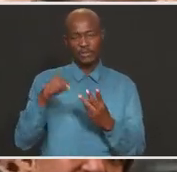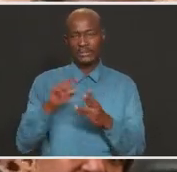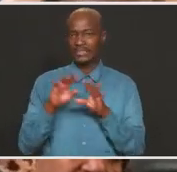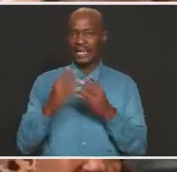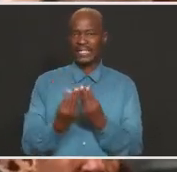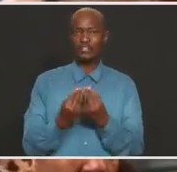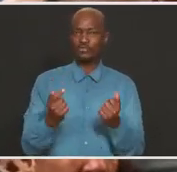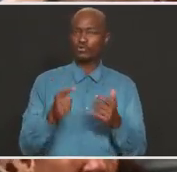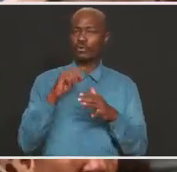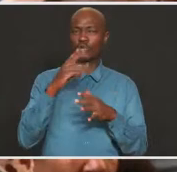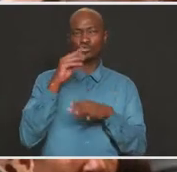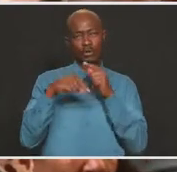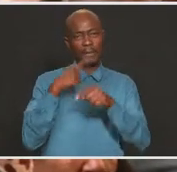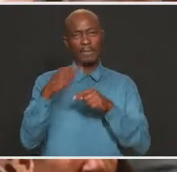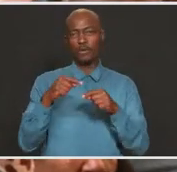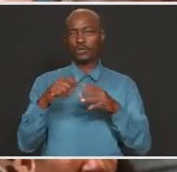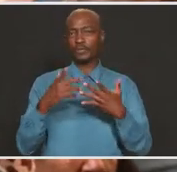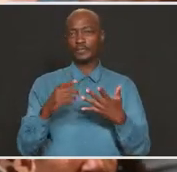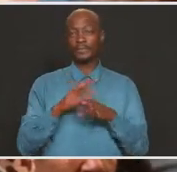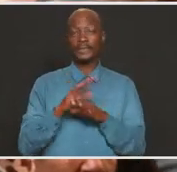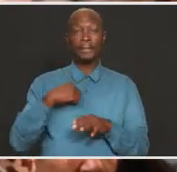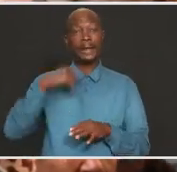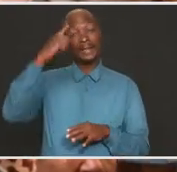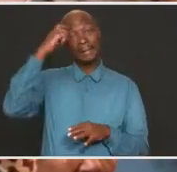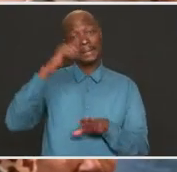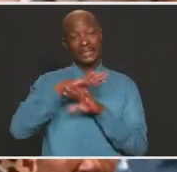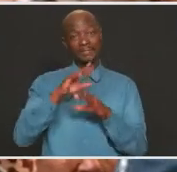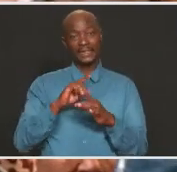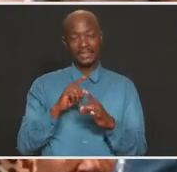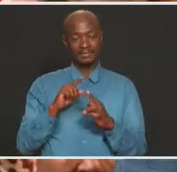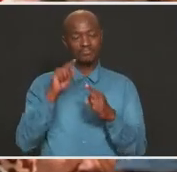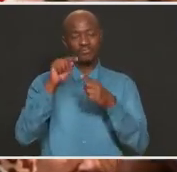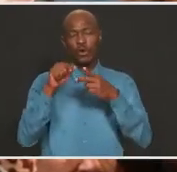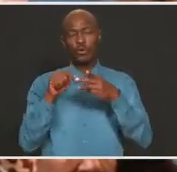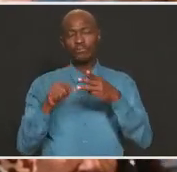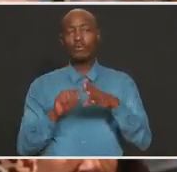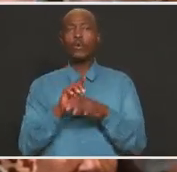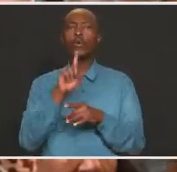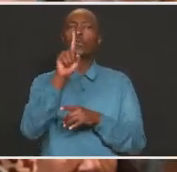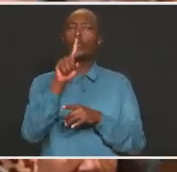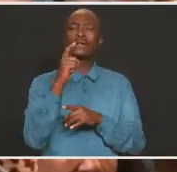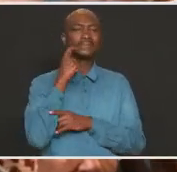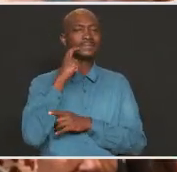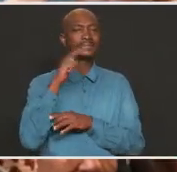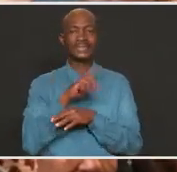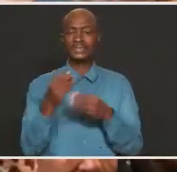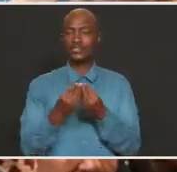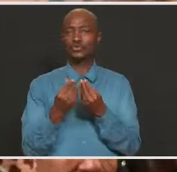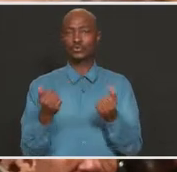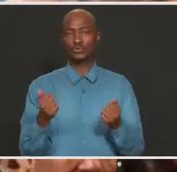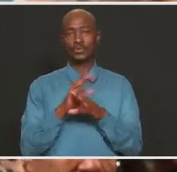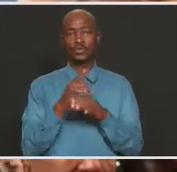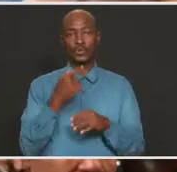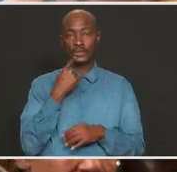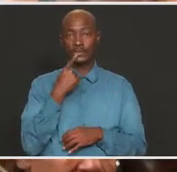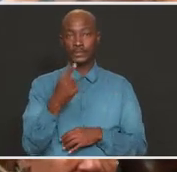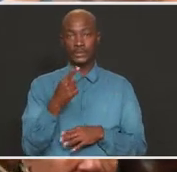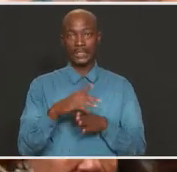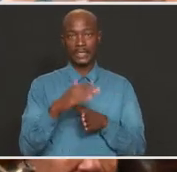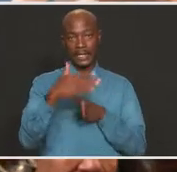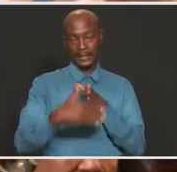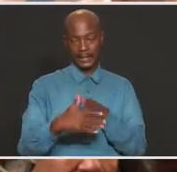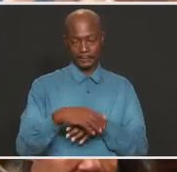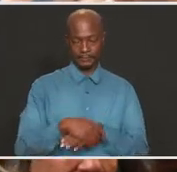them I do believe to all these objections there is one simple solution to all which I will mention at the